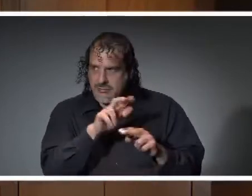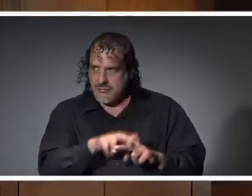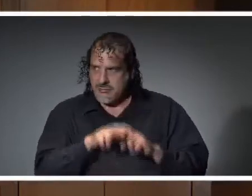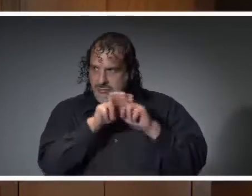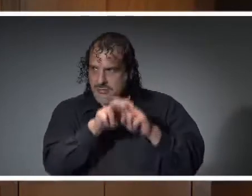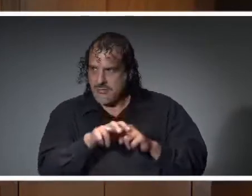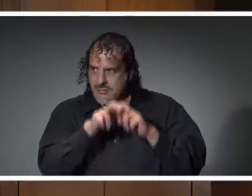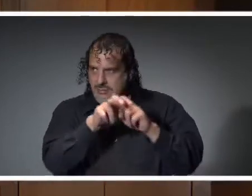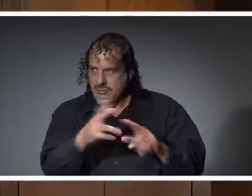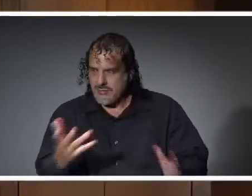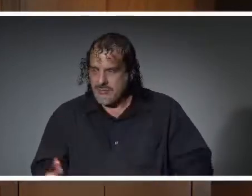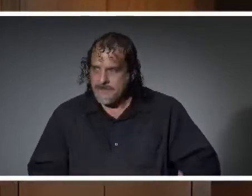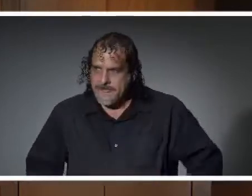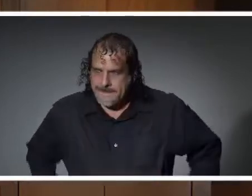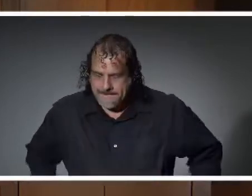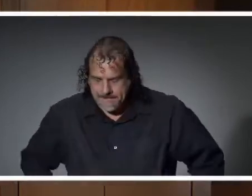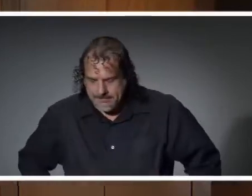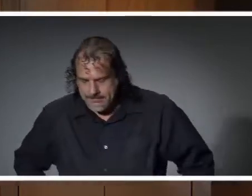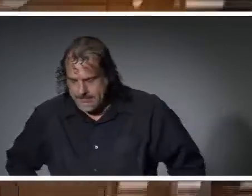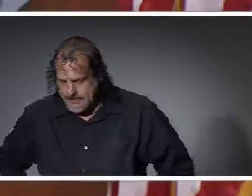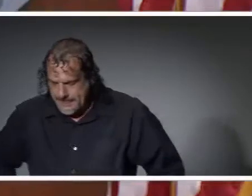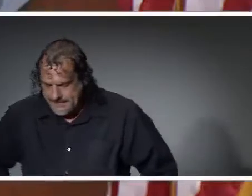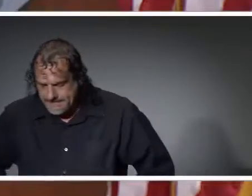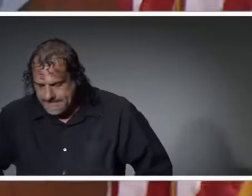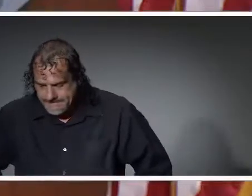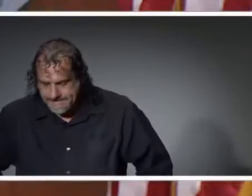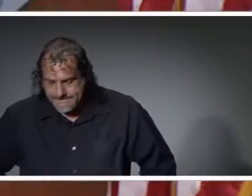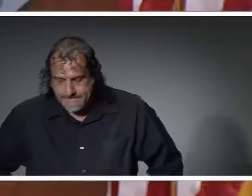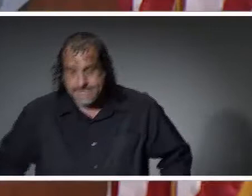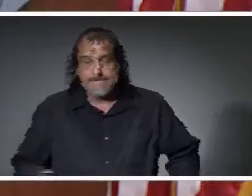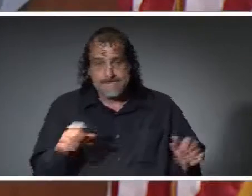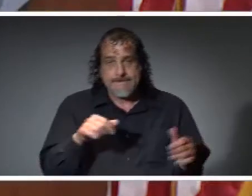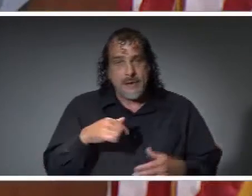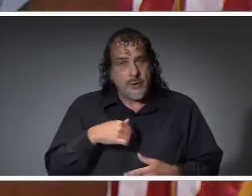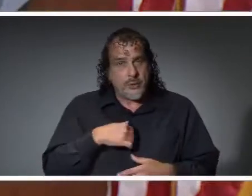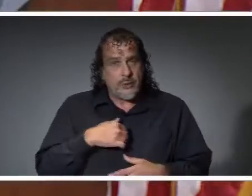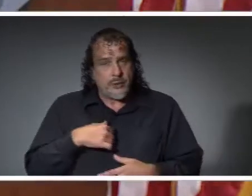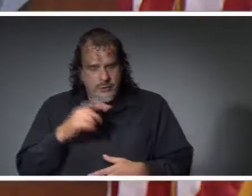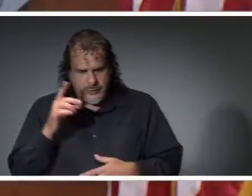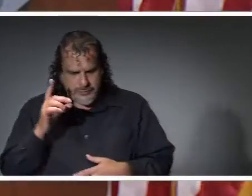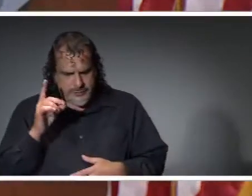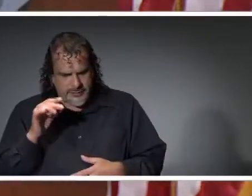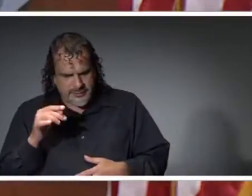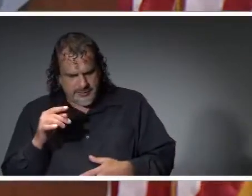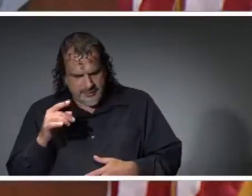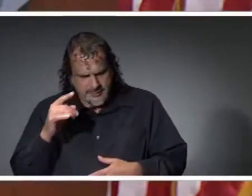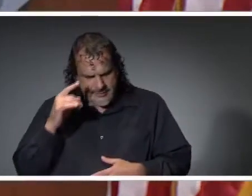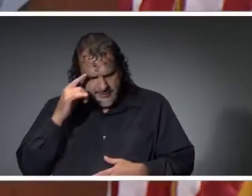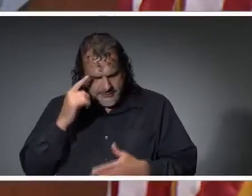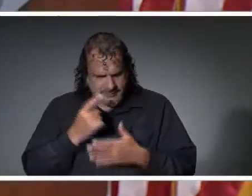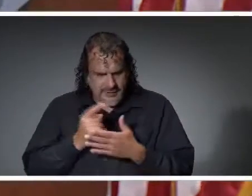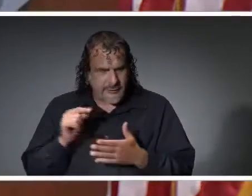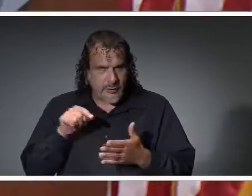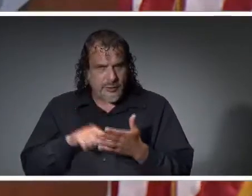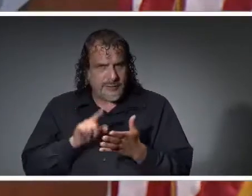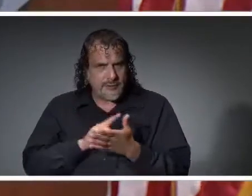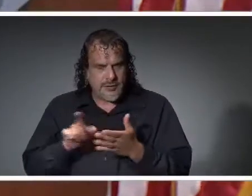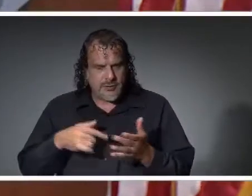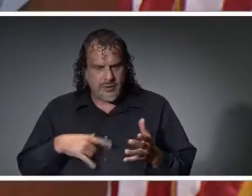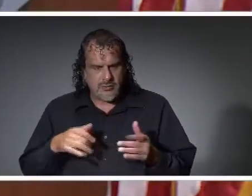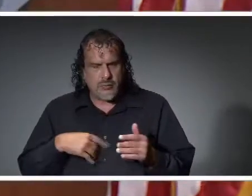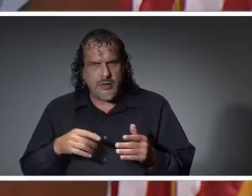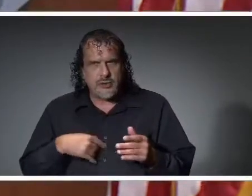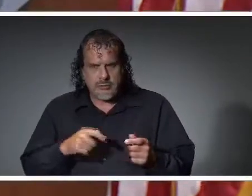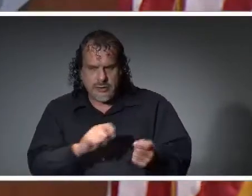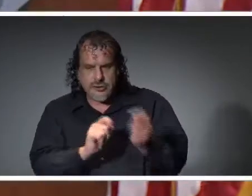for instance, at the state fair? Well, we did last week, or I believe it came into effect this week, we expanded the